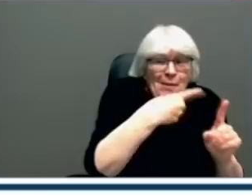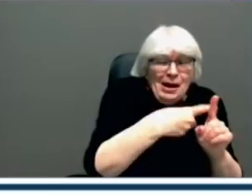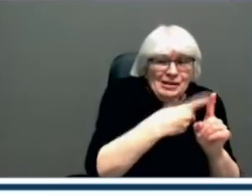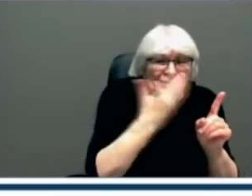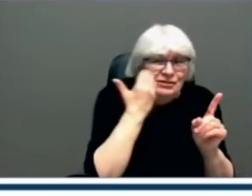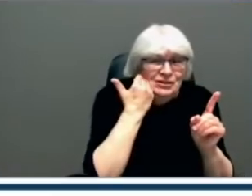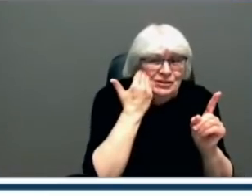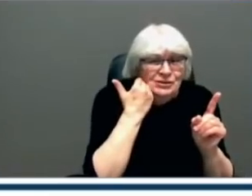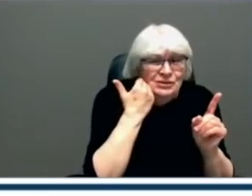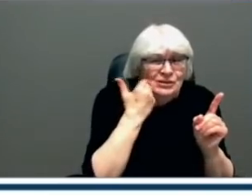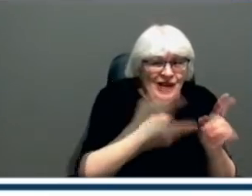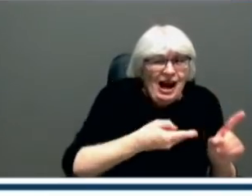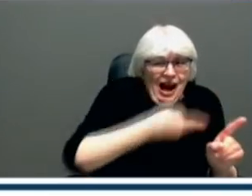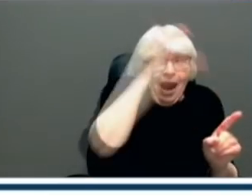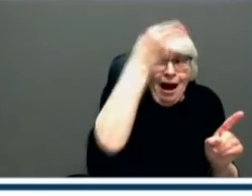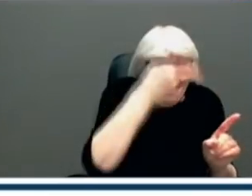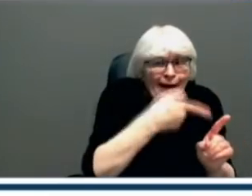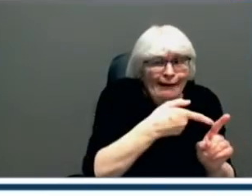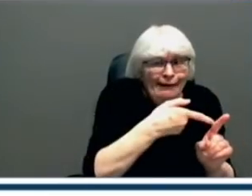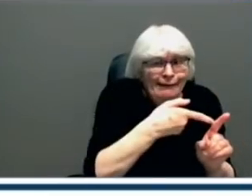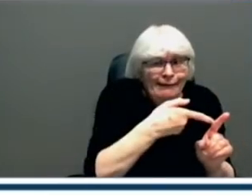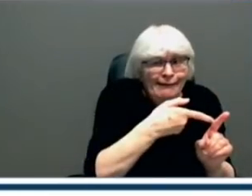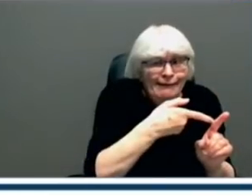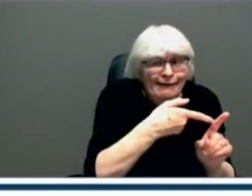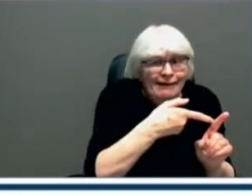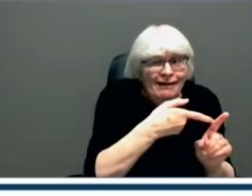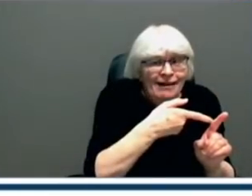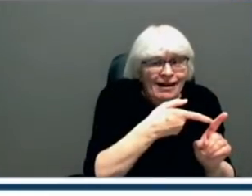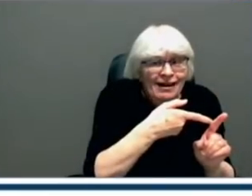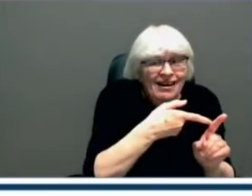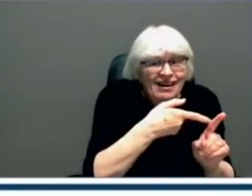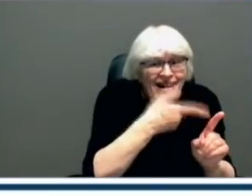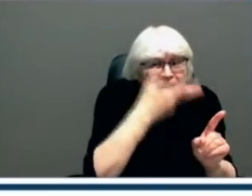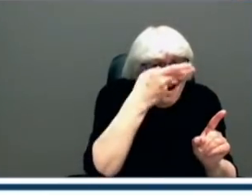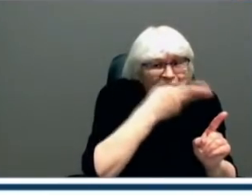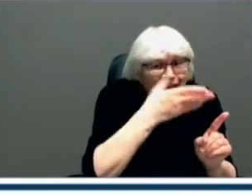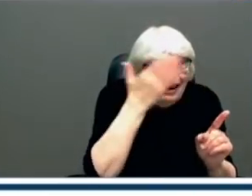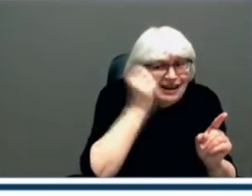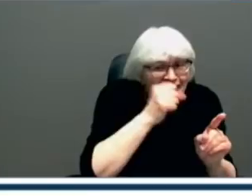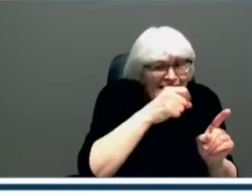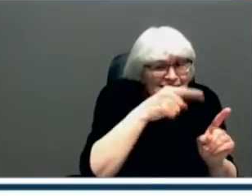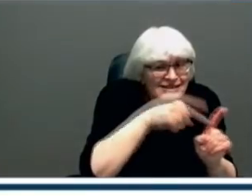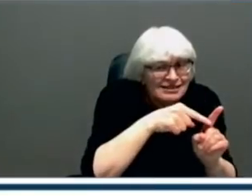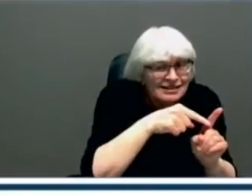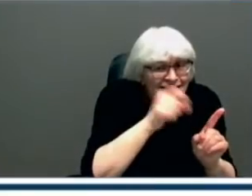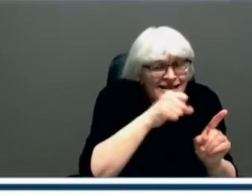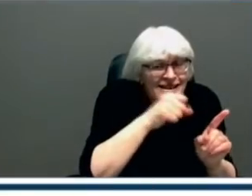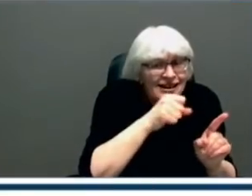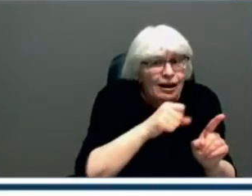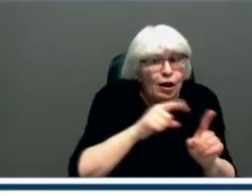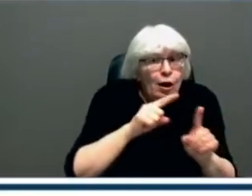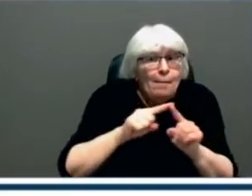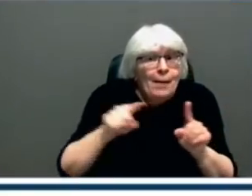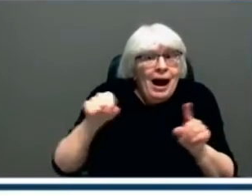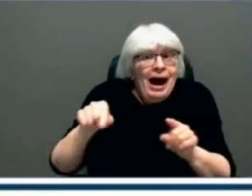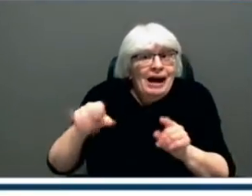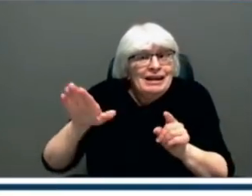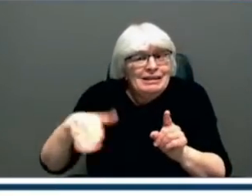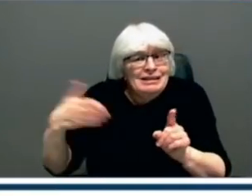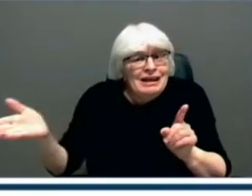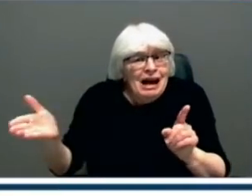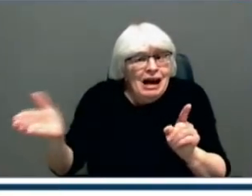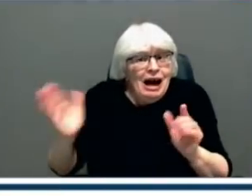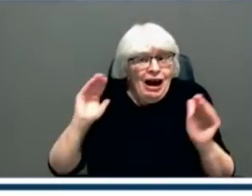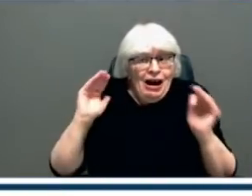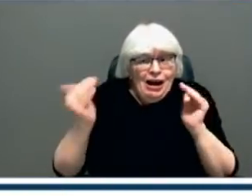higher. So even though the absolute number of deaths in this wave is